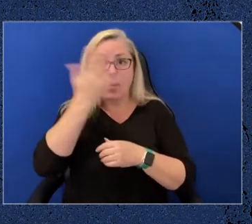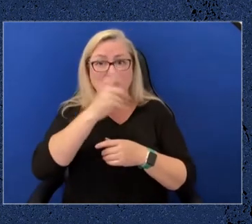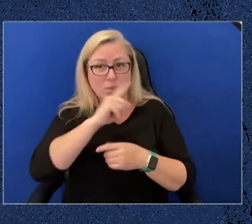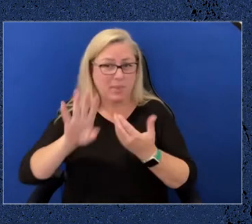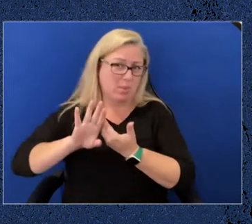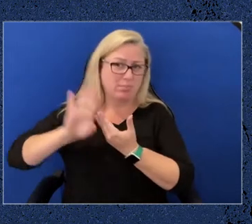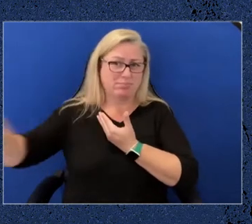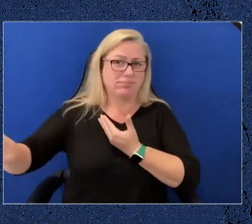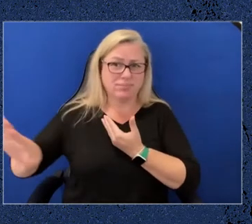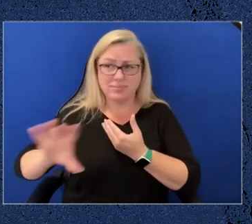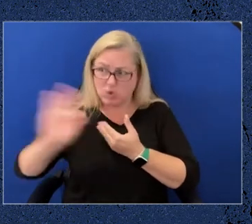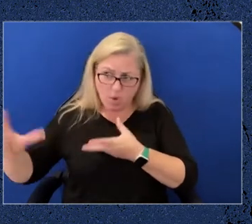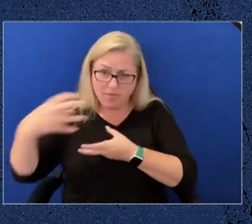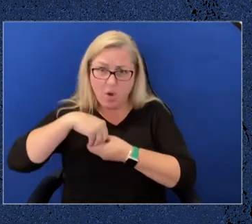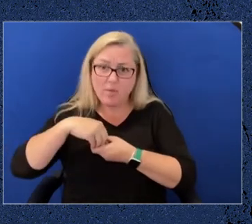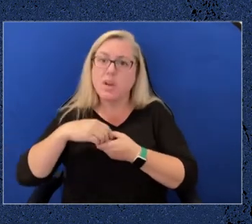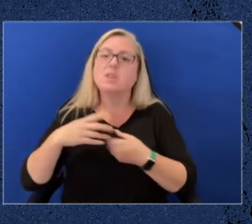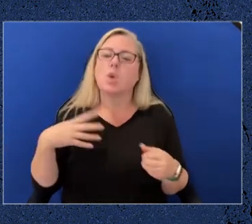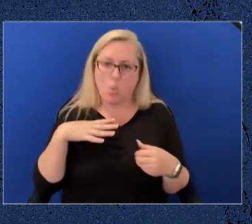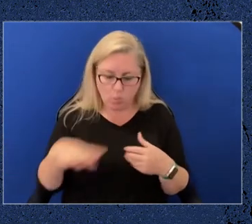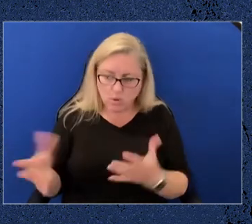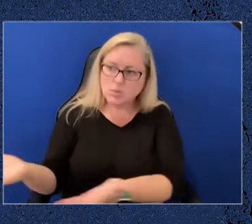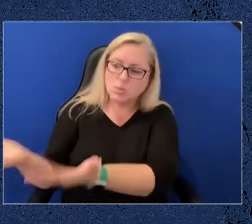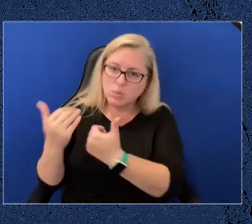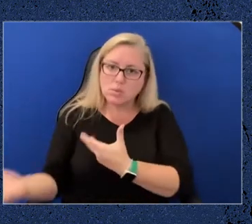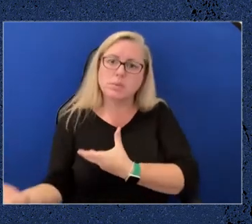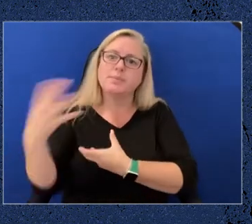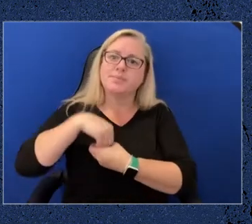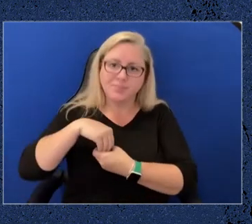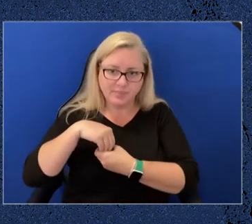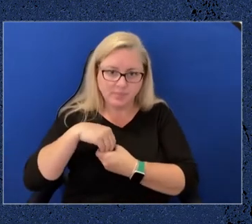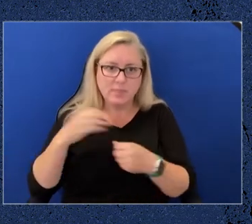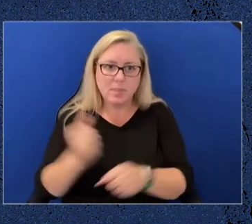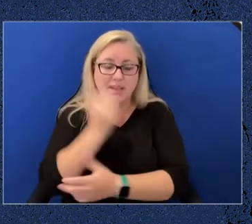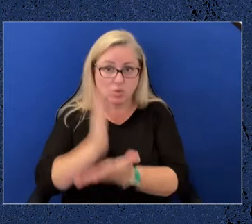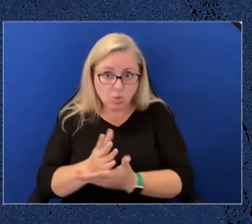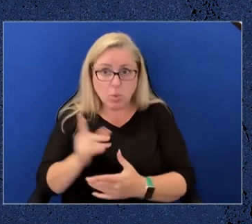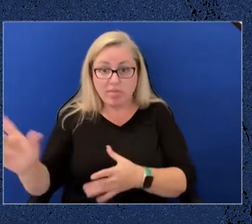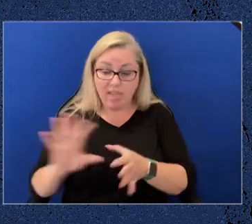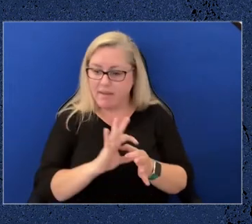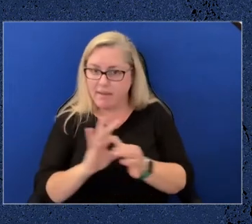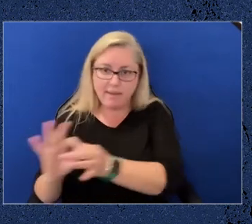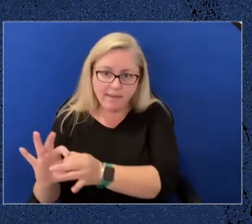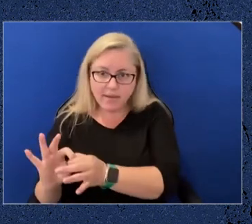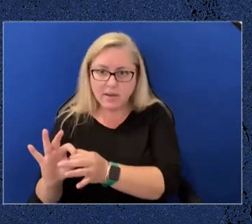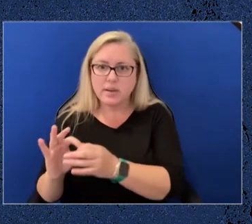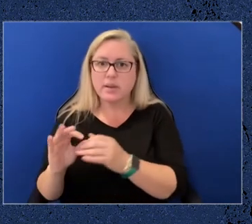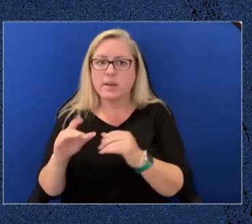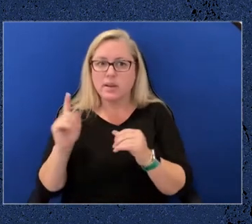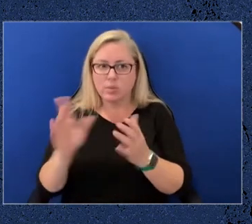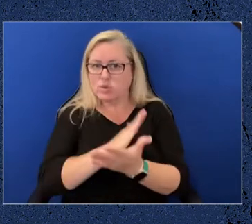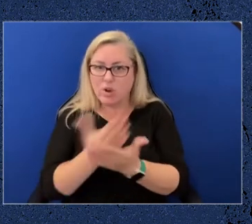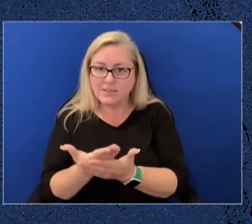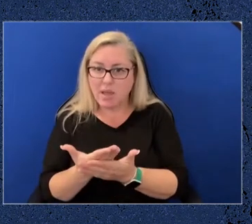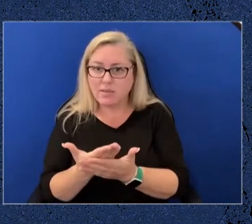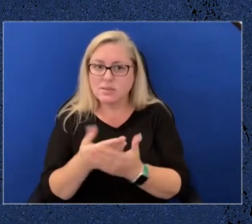out of it, you know. So we're working hard in that space to try and make science relevant, translate it, so that, and then we get more